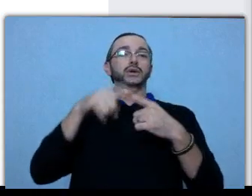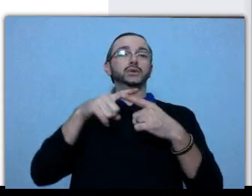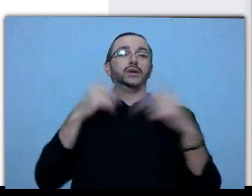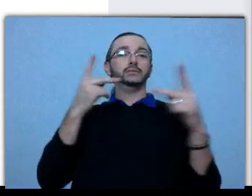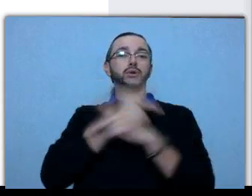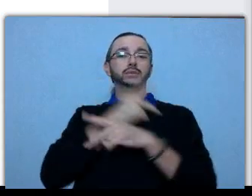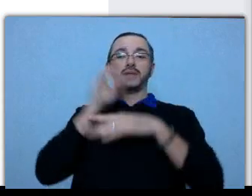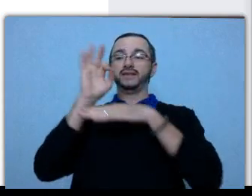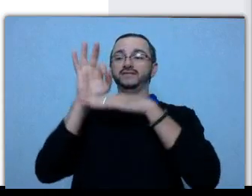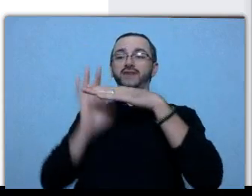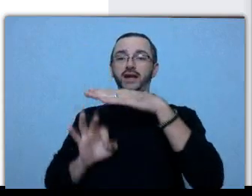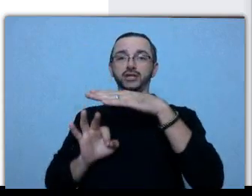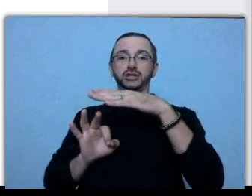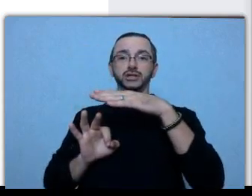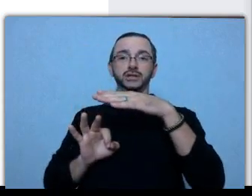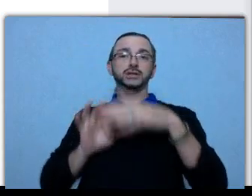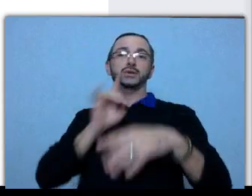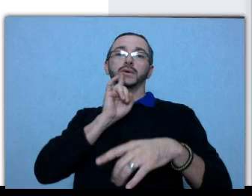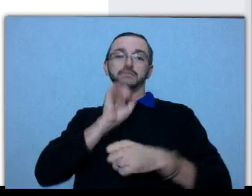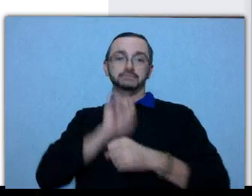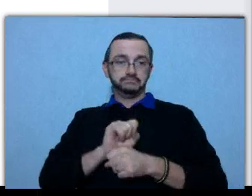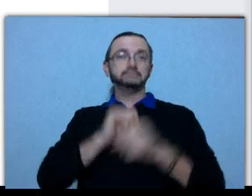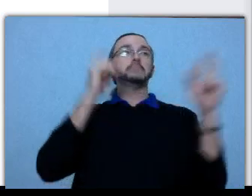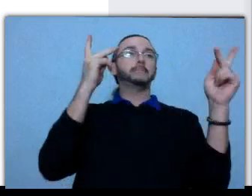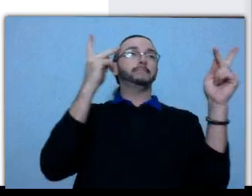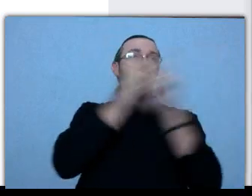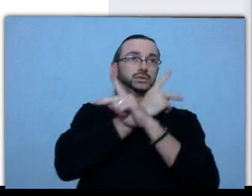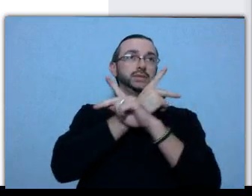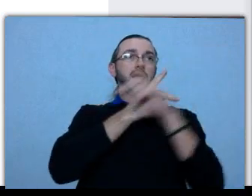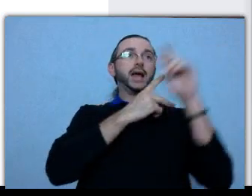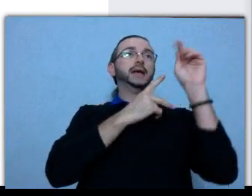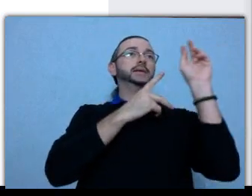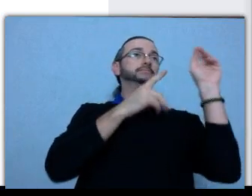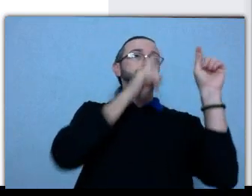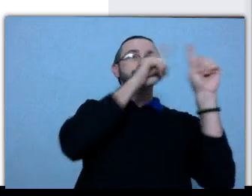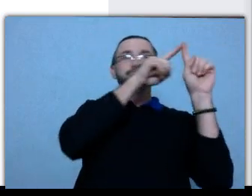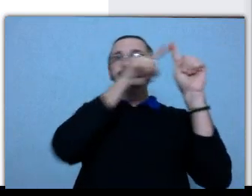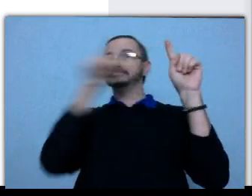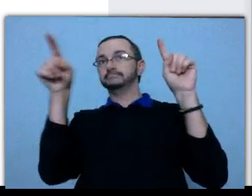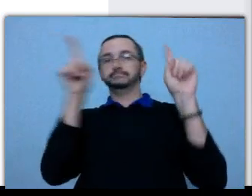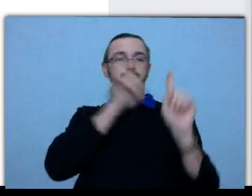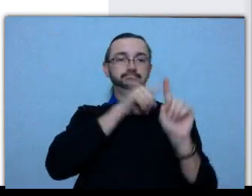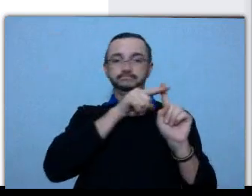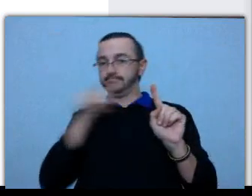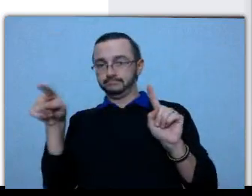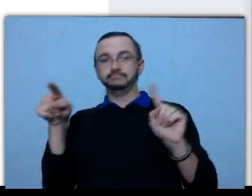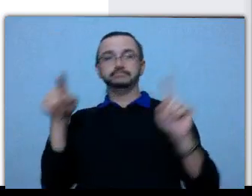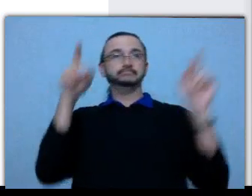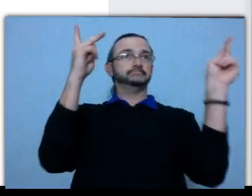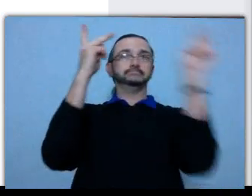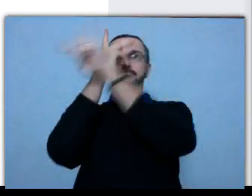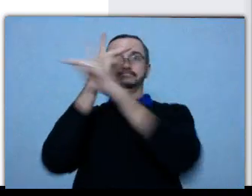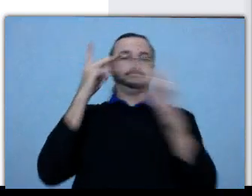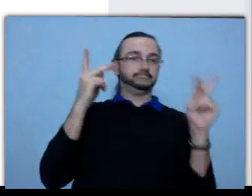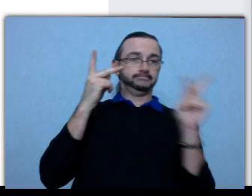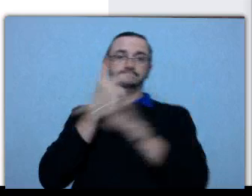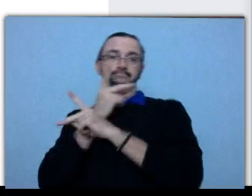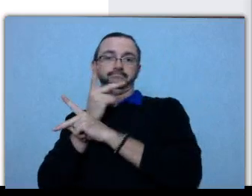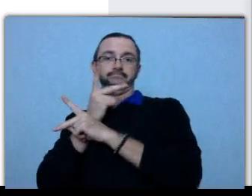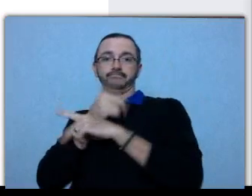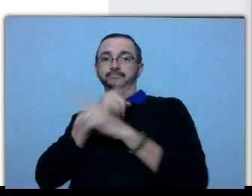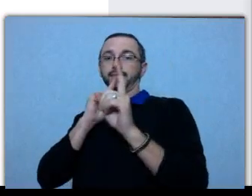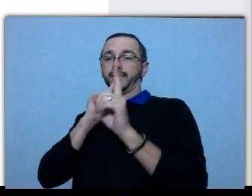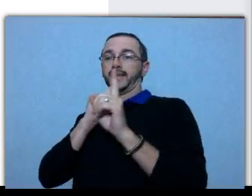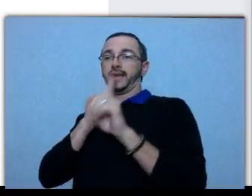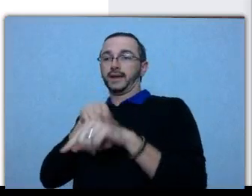across, multiplying the numerator times the numerator and the denominator times the denominator. So what that looks like is 2